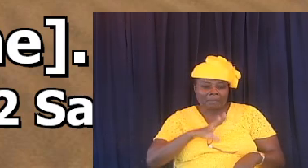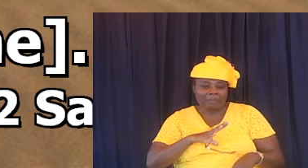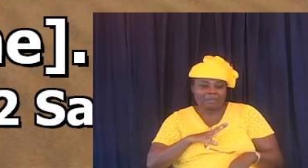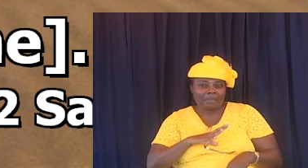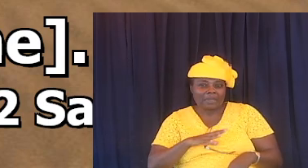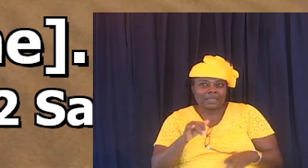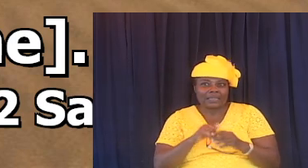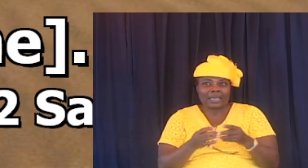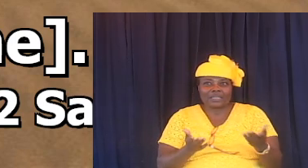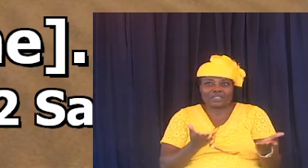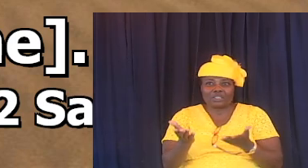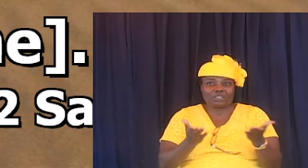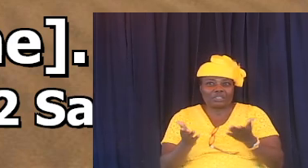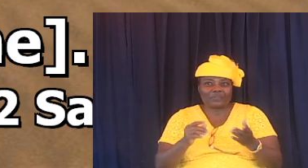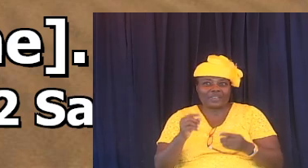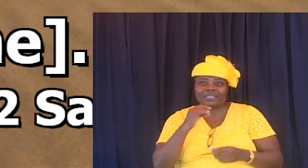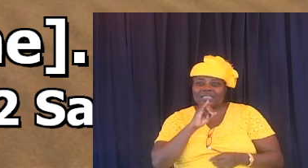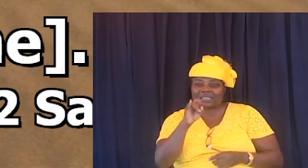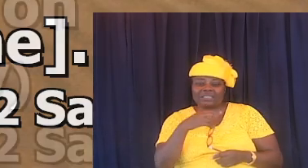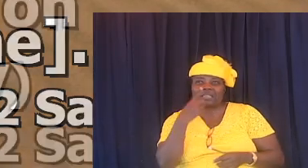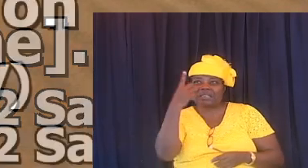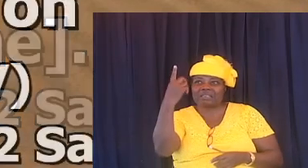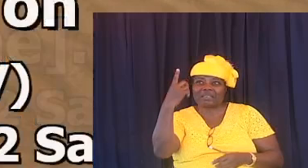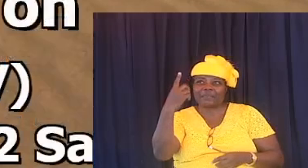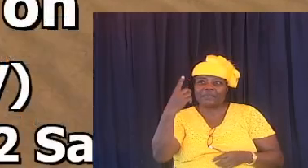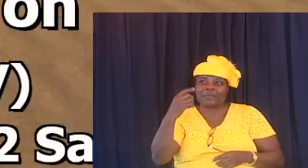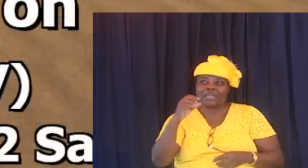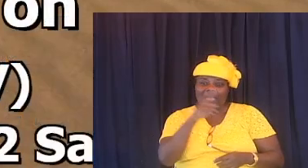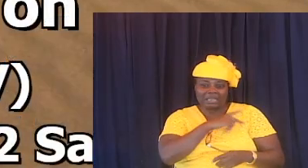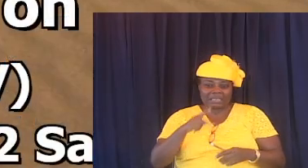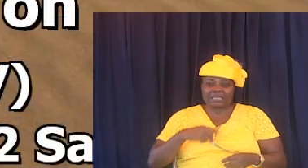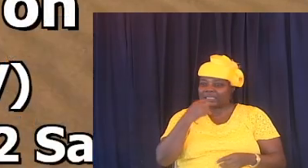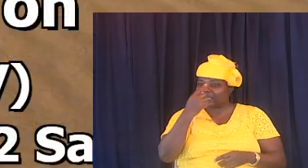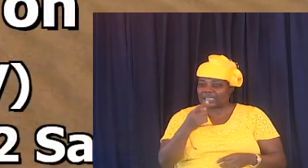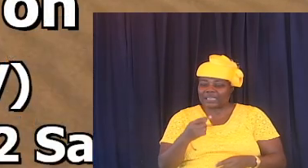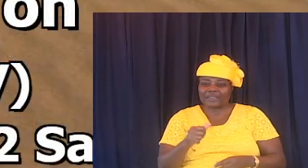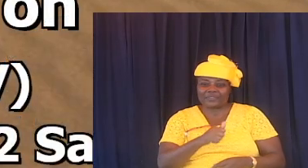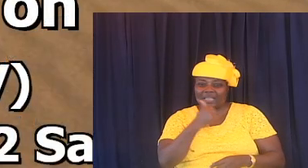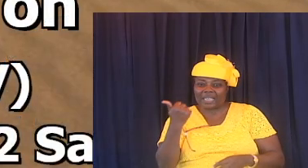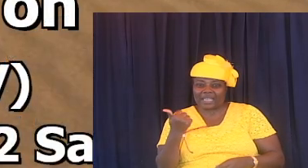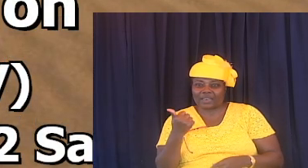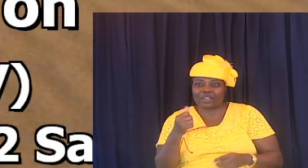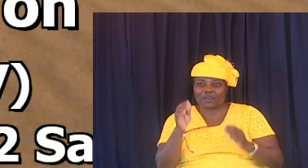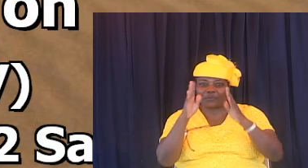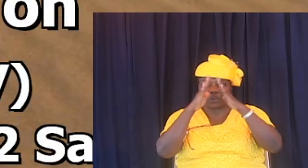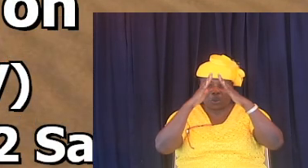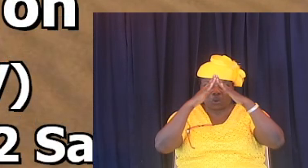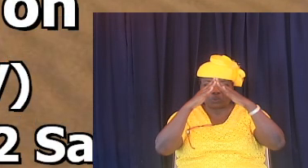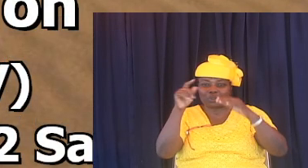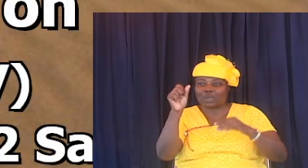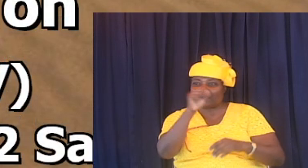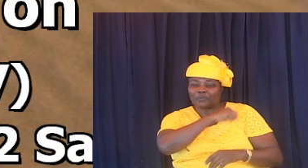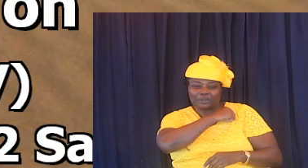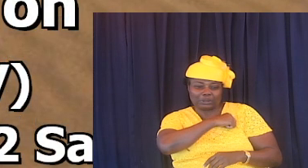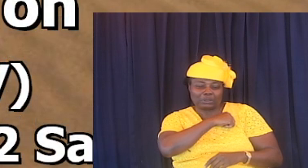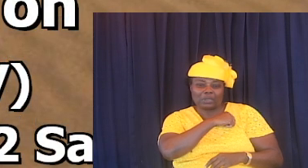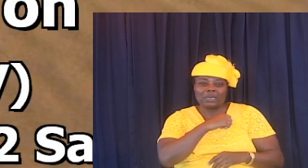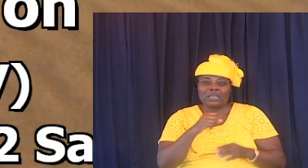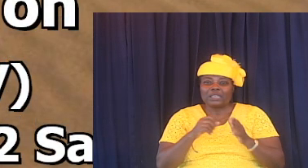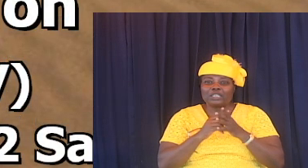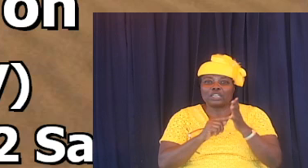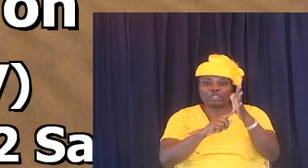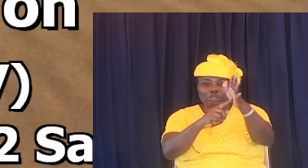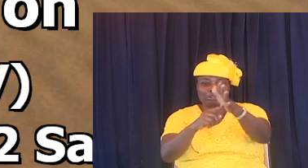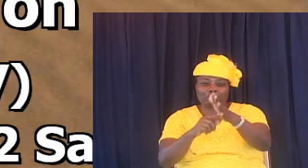he." And the king said, "Is there yet any of the house of Saul that I may shew the kindness of God